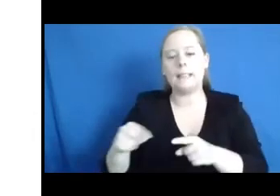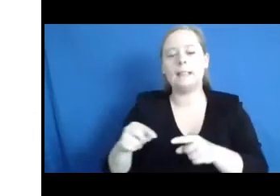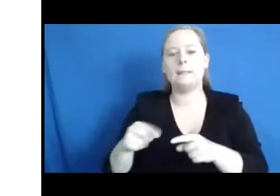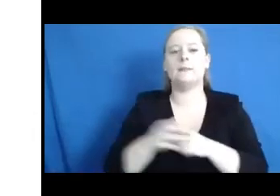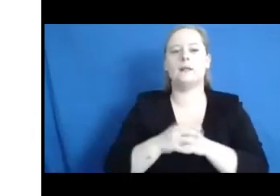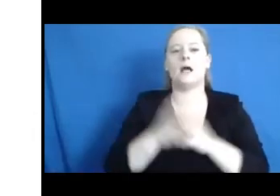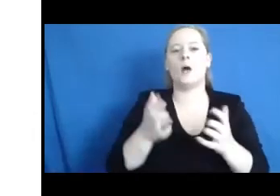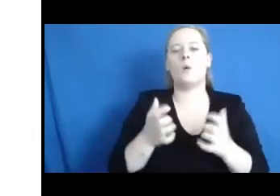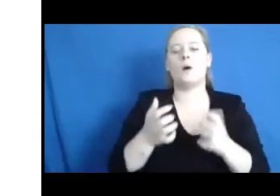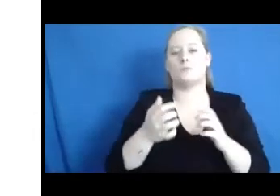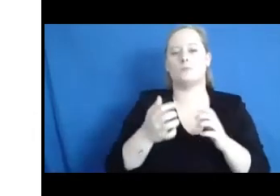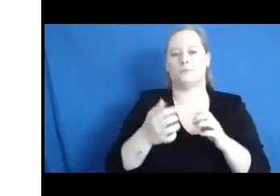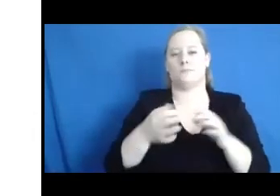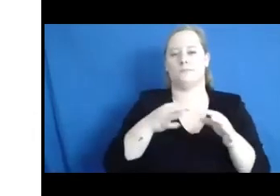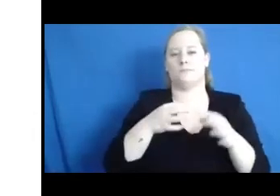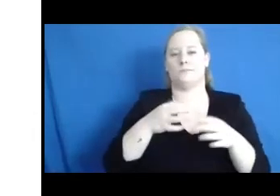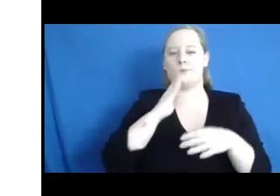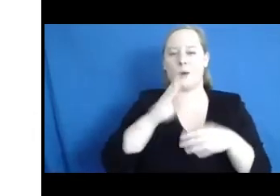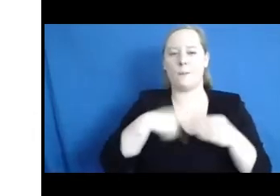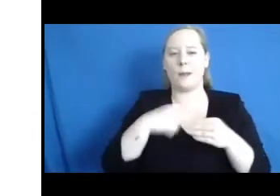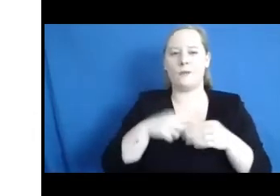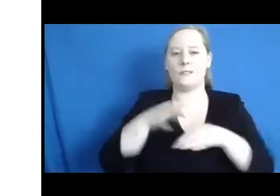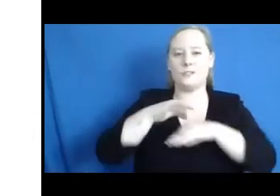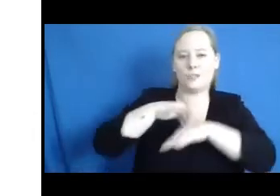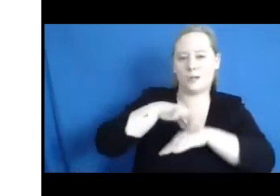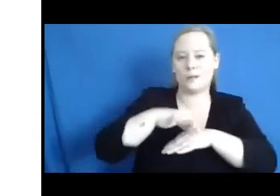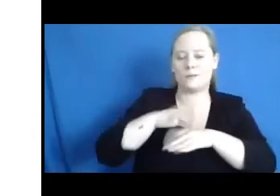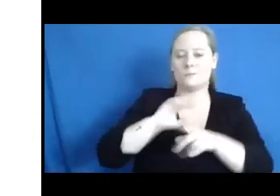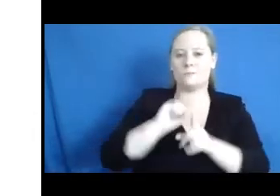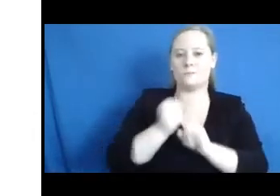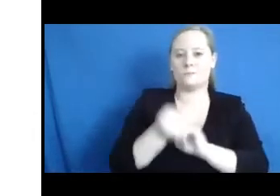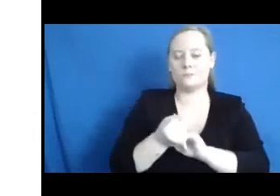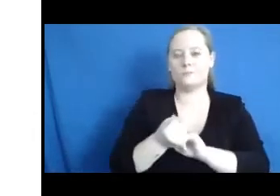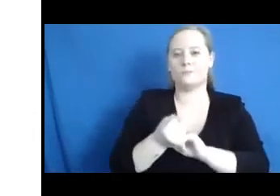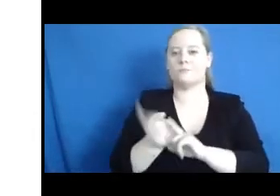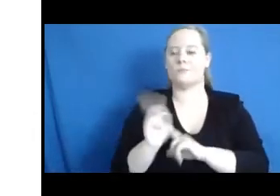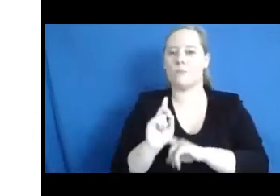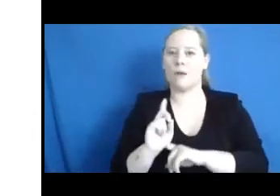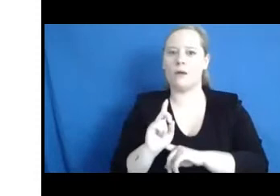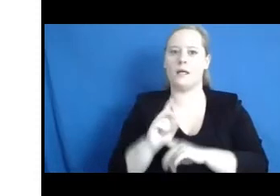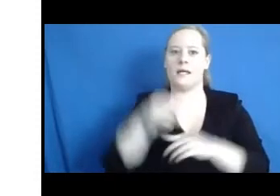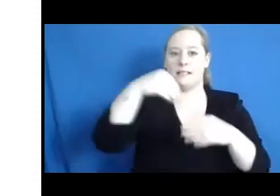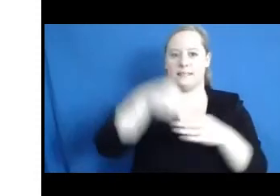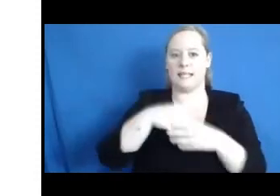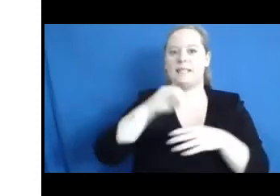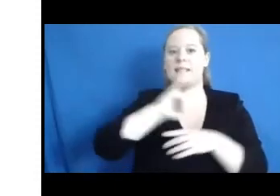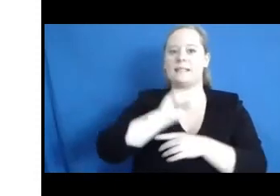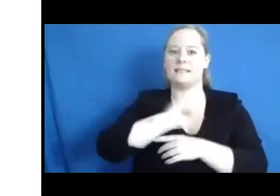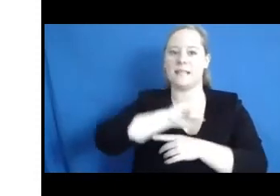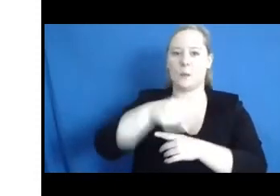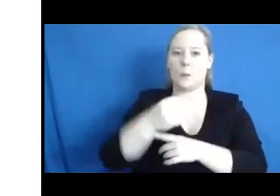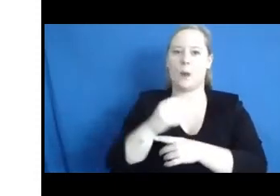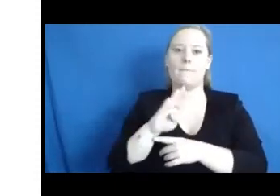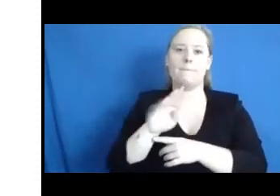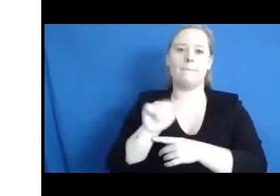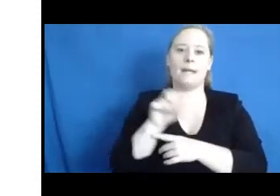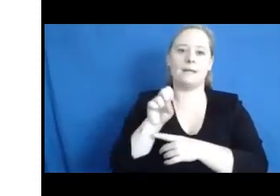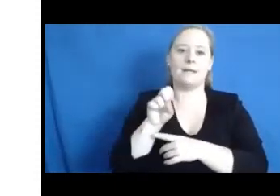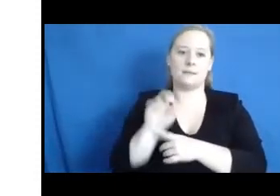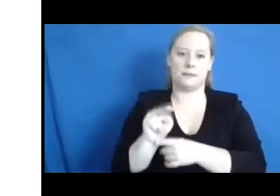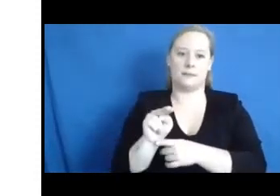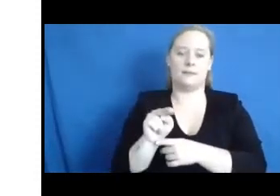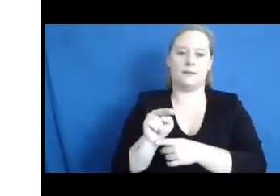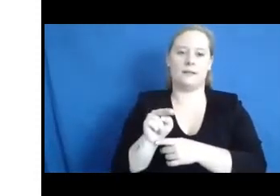on the geologic setting where the landfill is. It's within the San Juan Structural Basin, and as I mentioned, it's